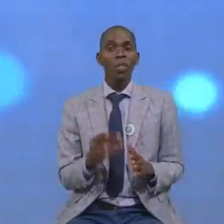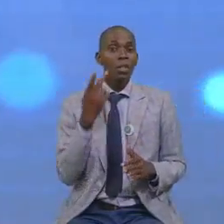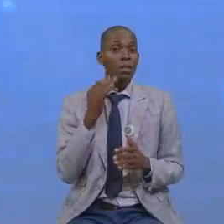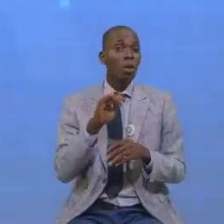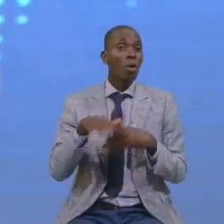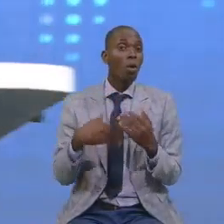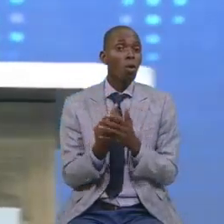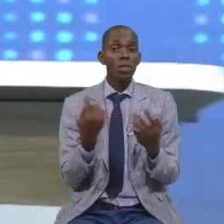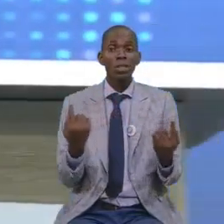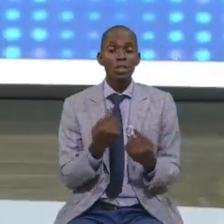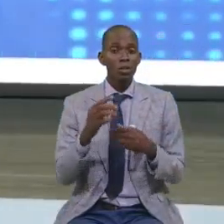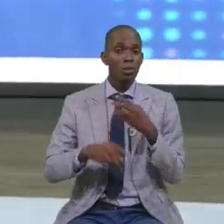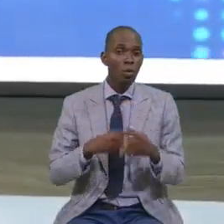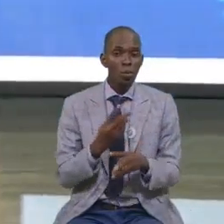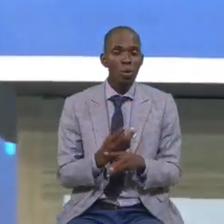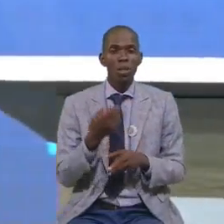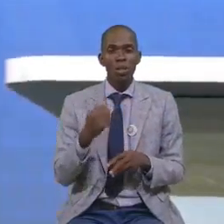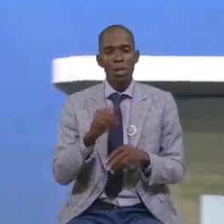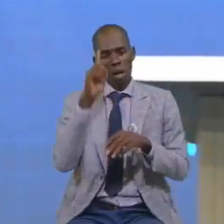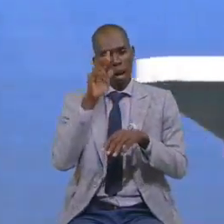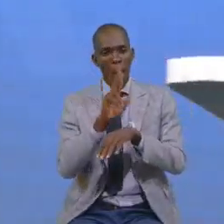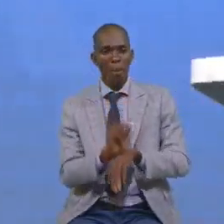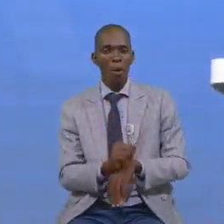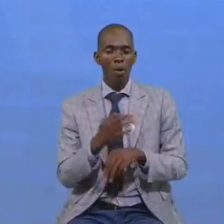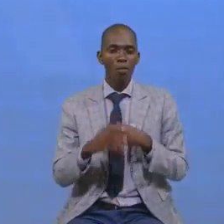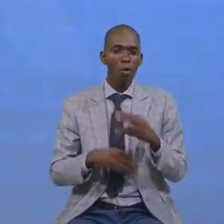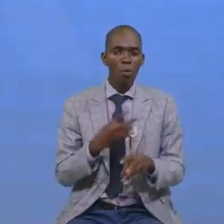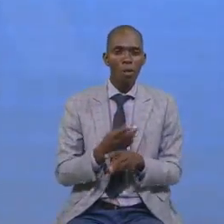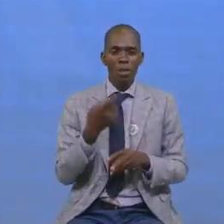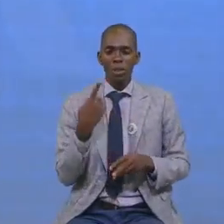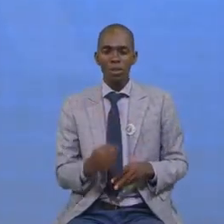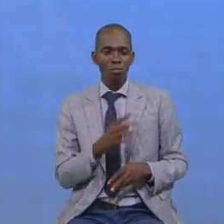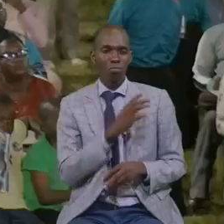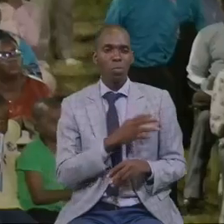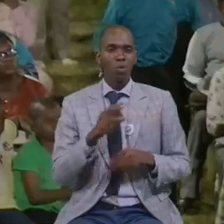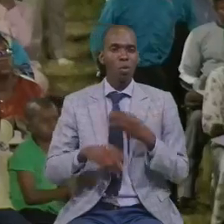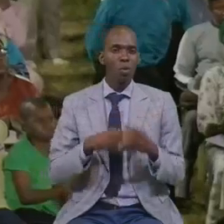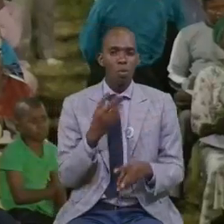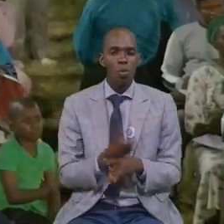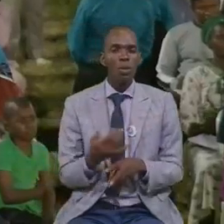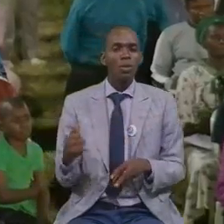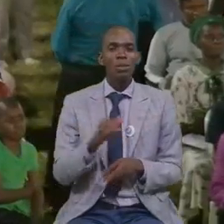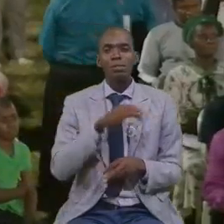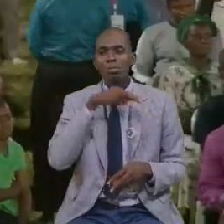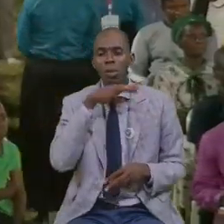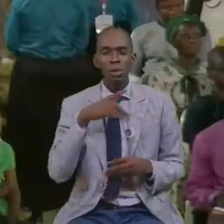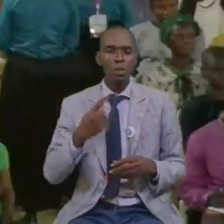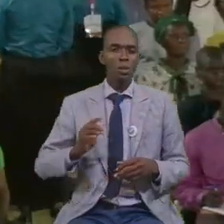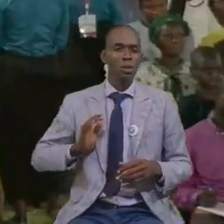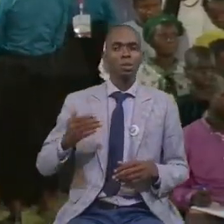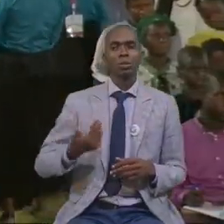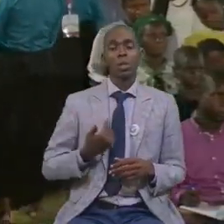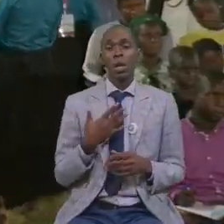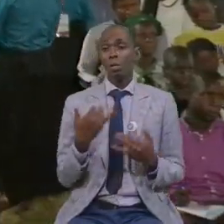the habits of the world, the lifestyle of the world, they pervert the soul. And today, and you